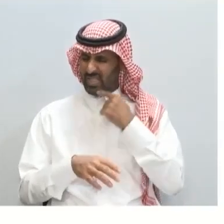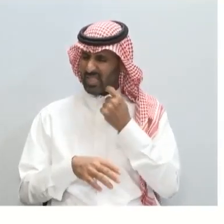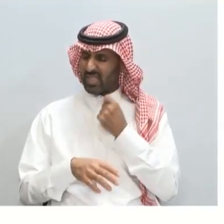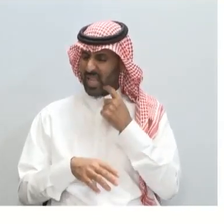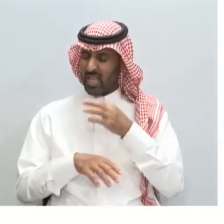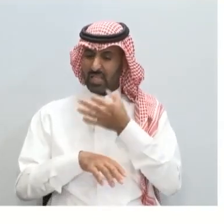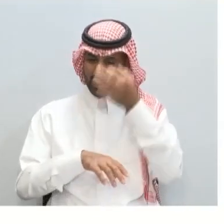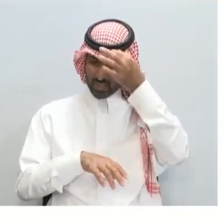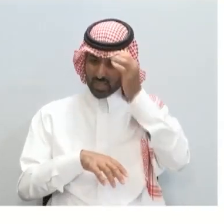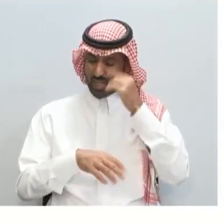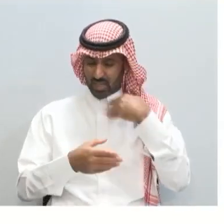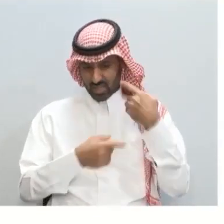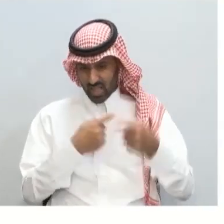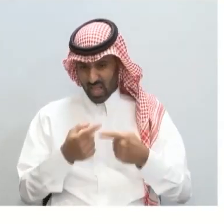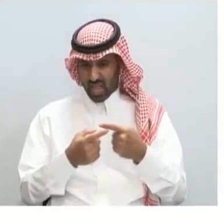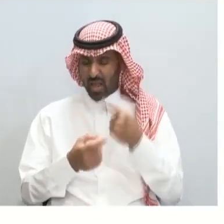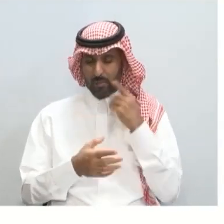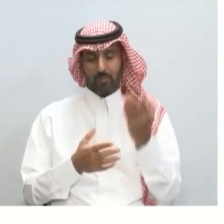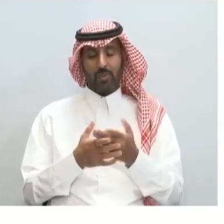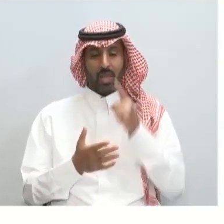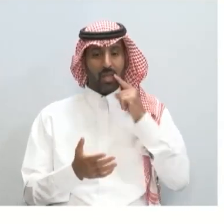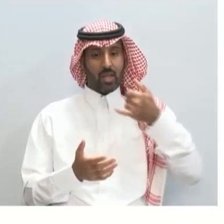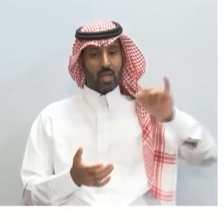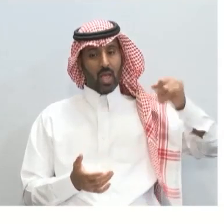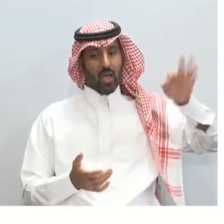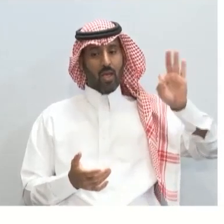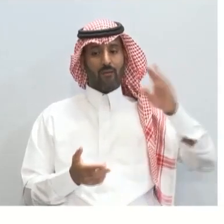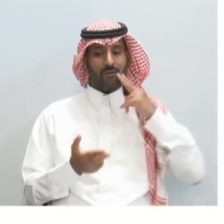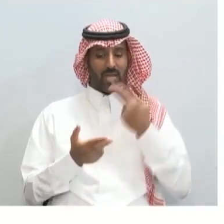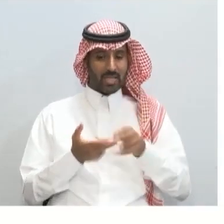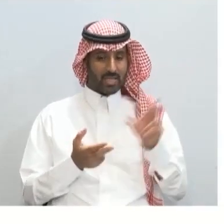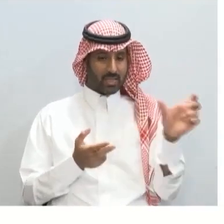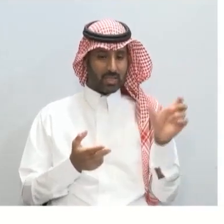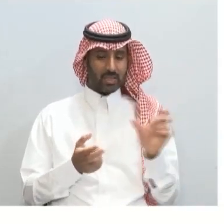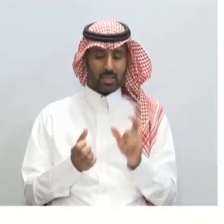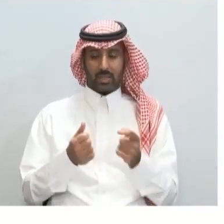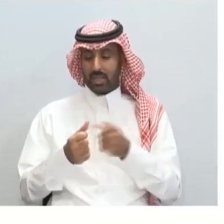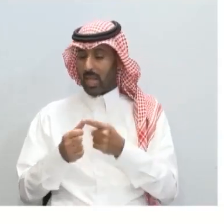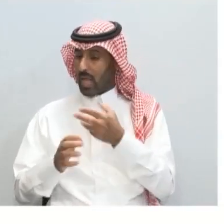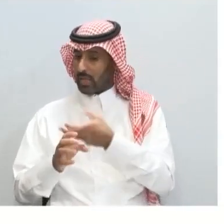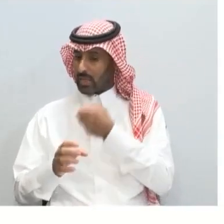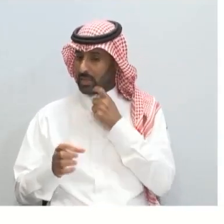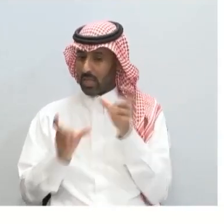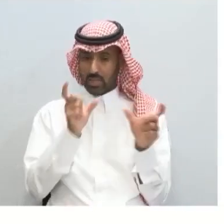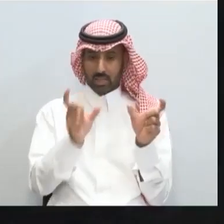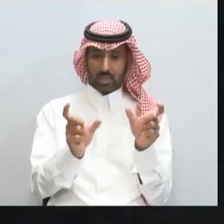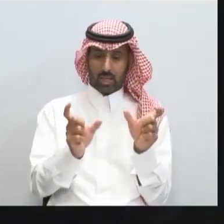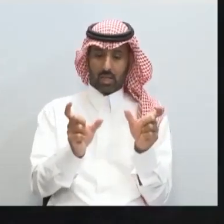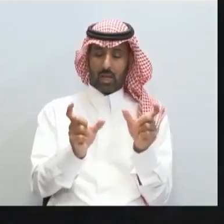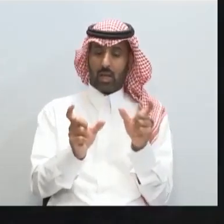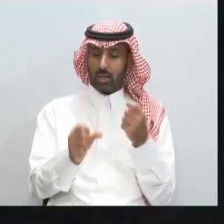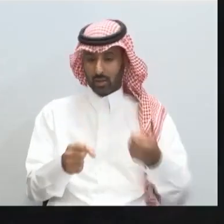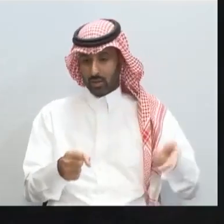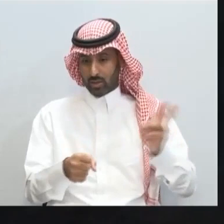a conditional conditional means if we have if close and the result close so